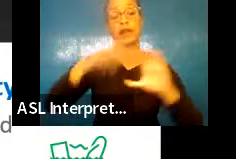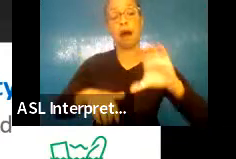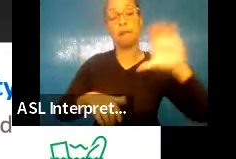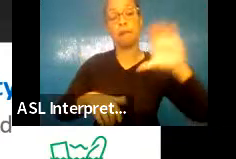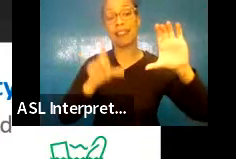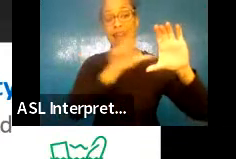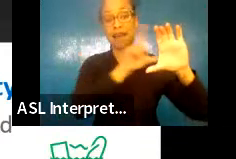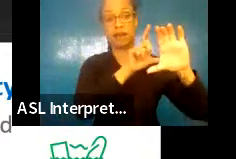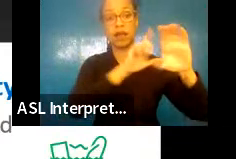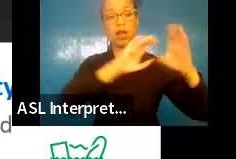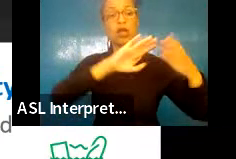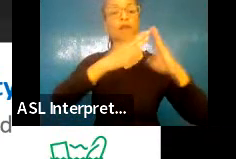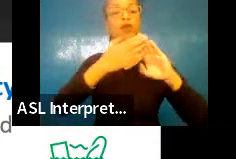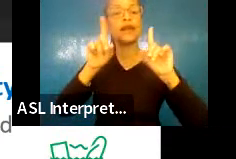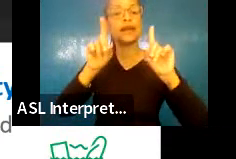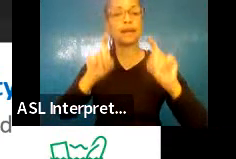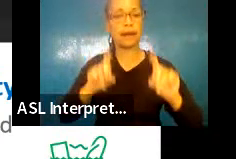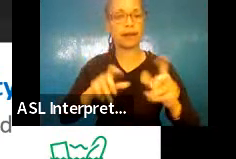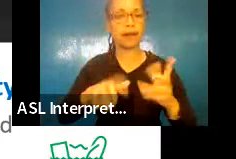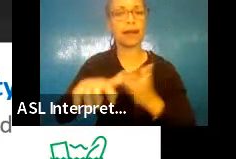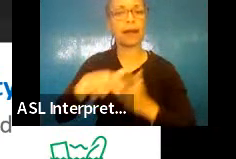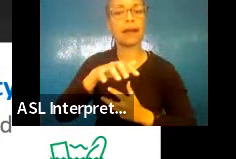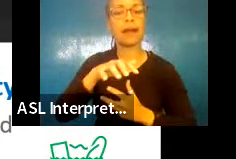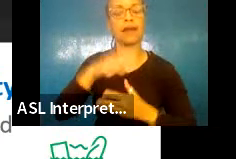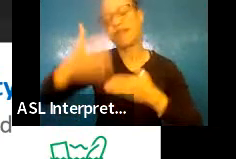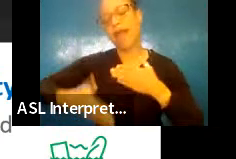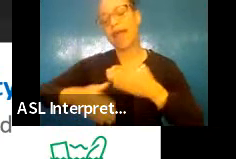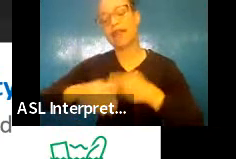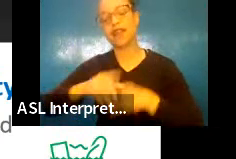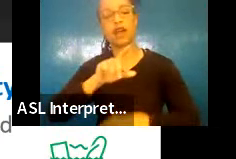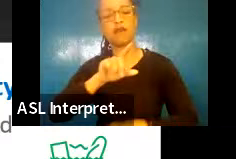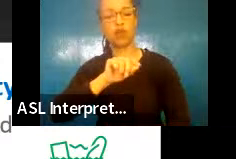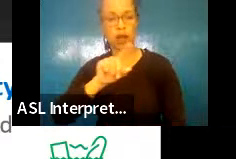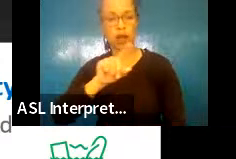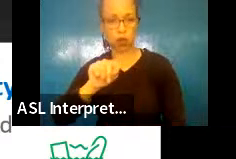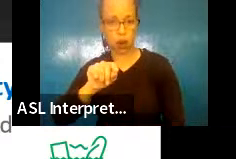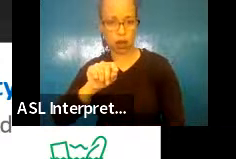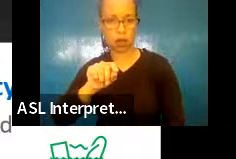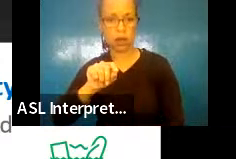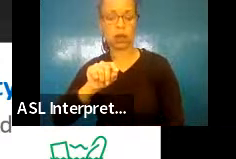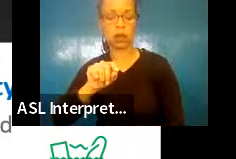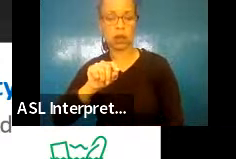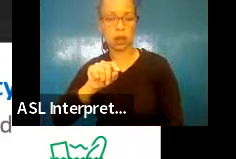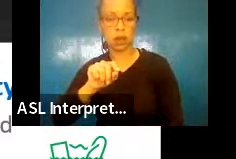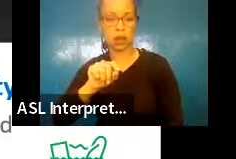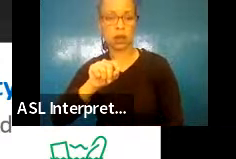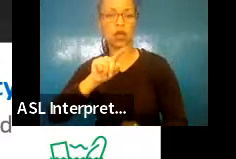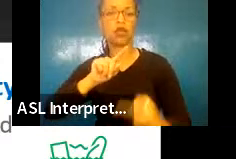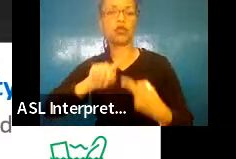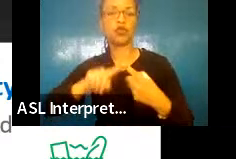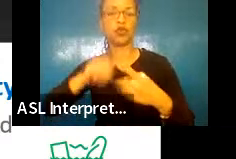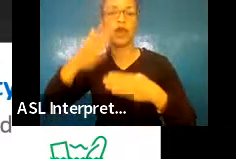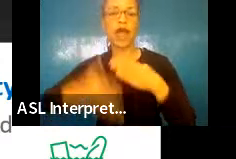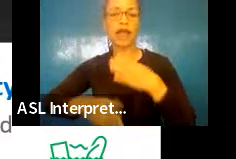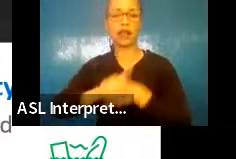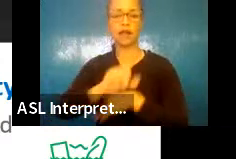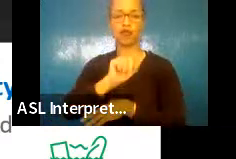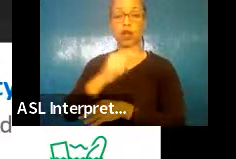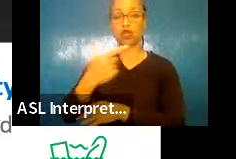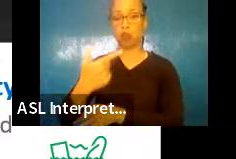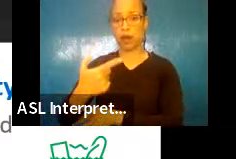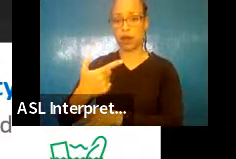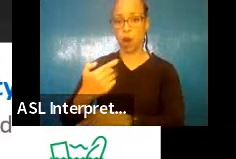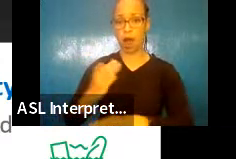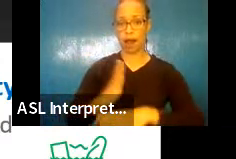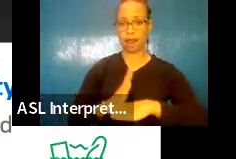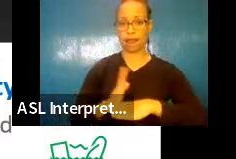a mix of both the end of 2020, mostly through the end of 2021. But at the beginning